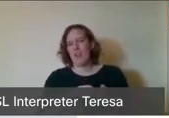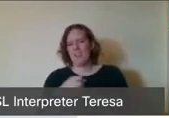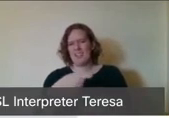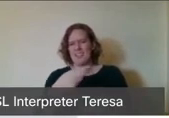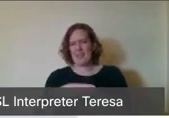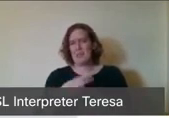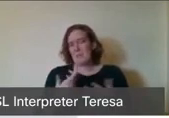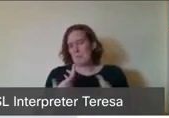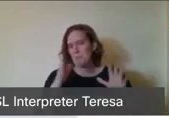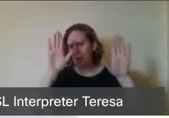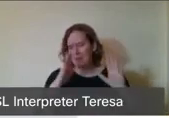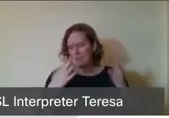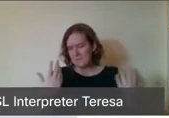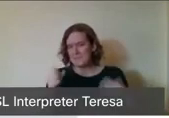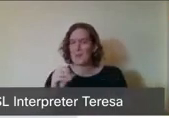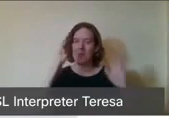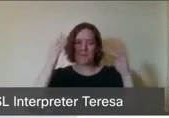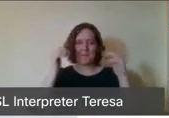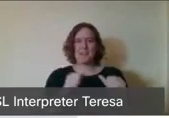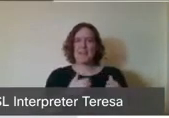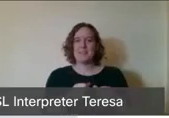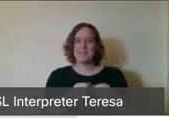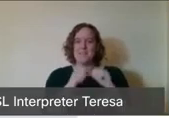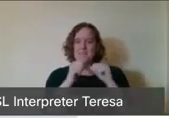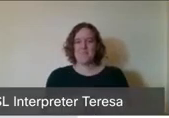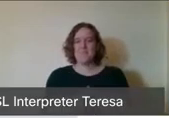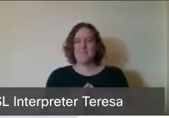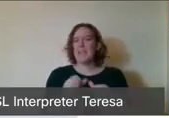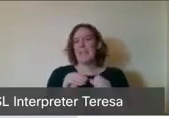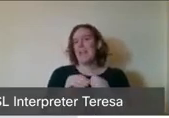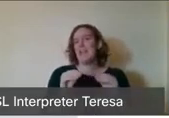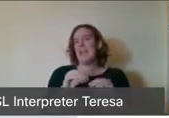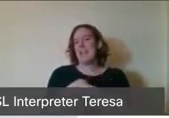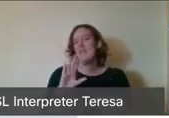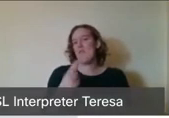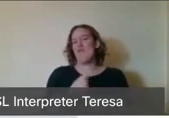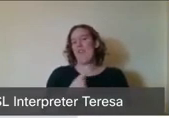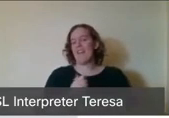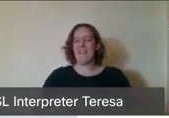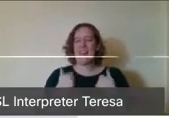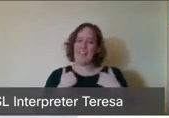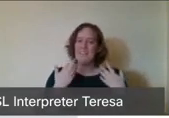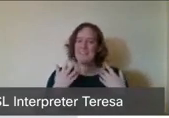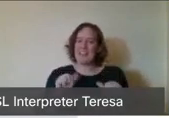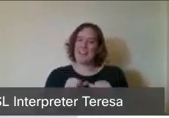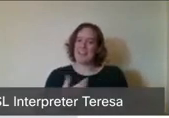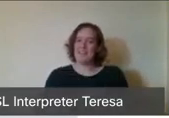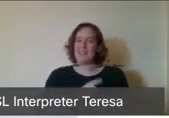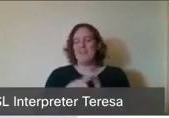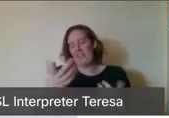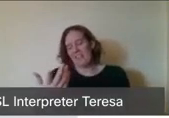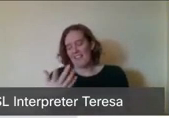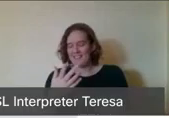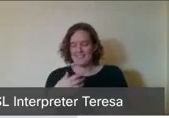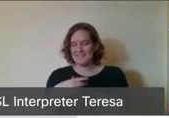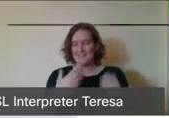kind of awesome. So hopefully you can carry them forward if you want to in your regular course of life. but I think they're kind of cool for Kahoot.